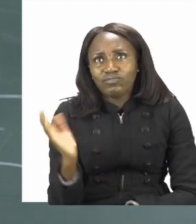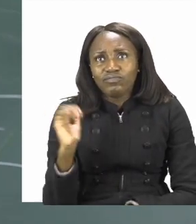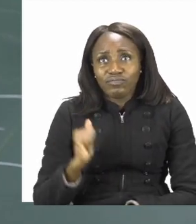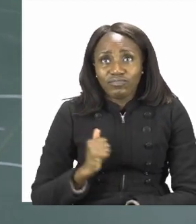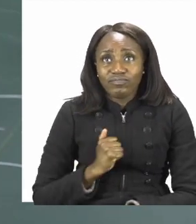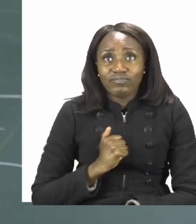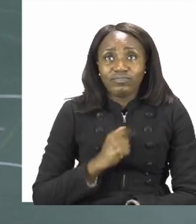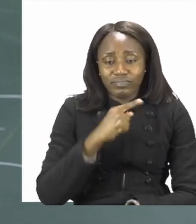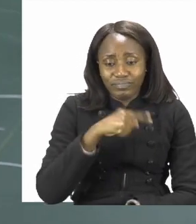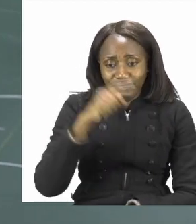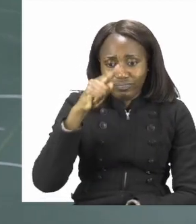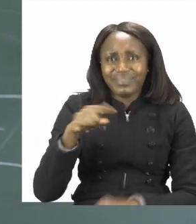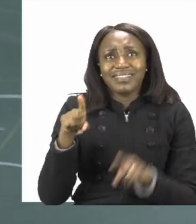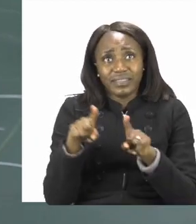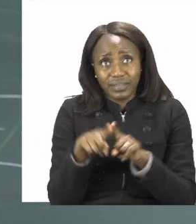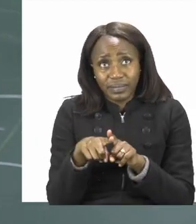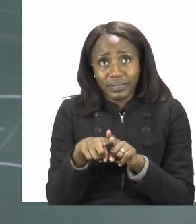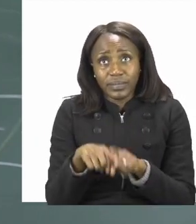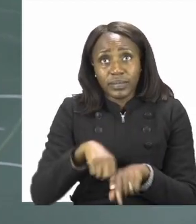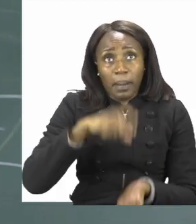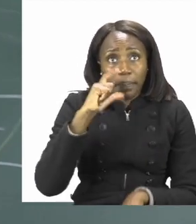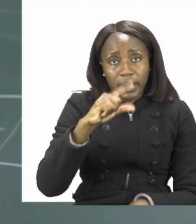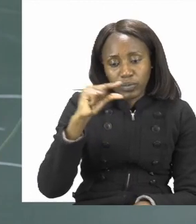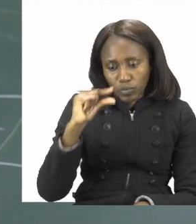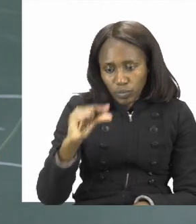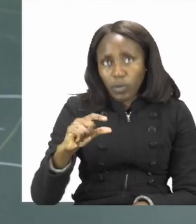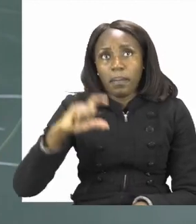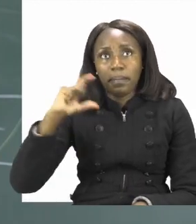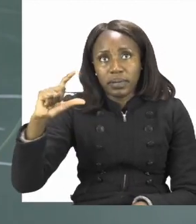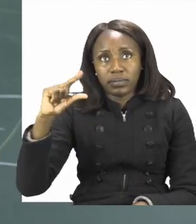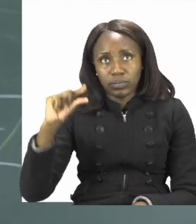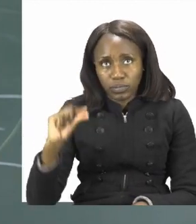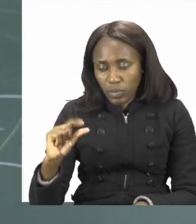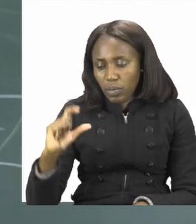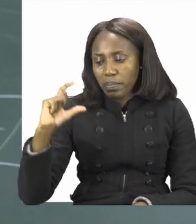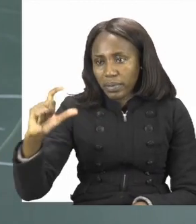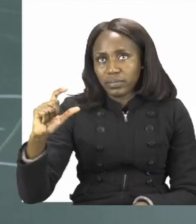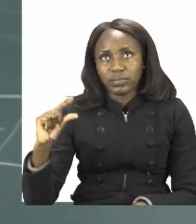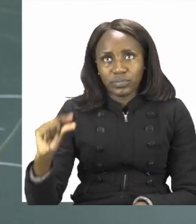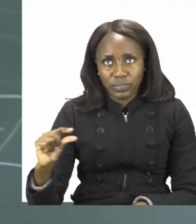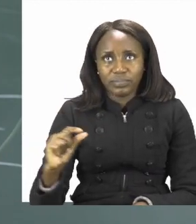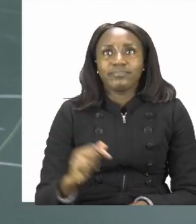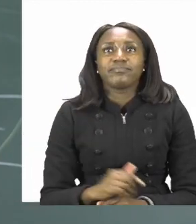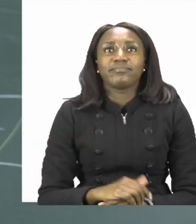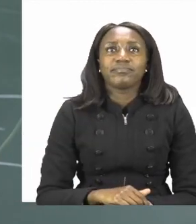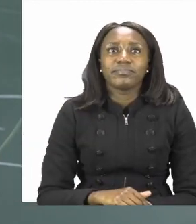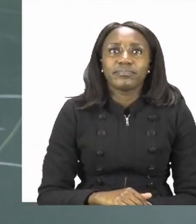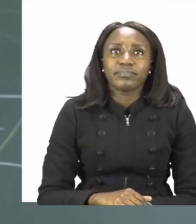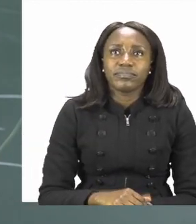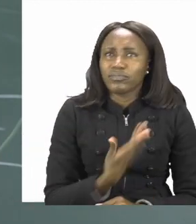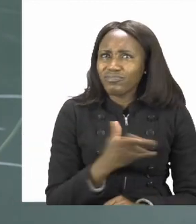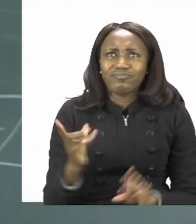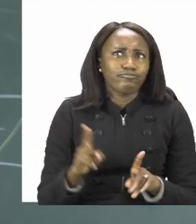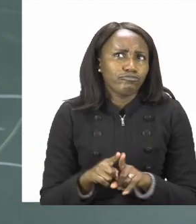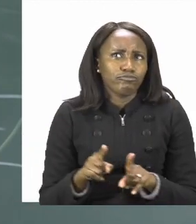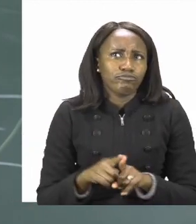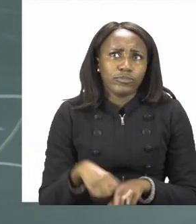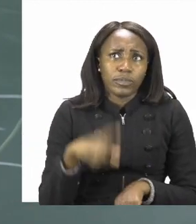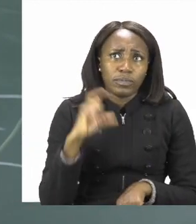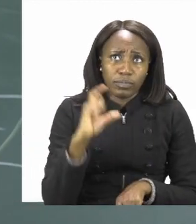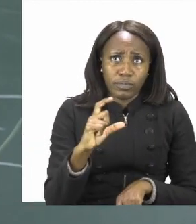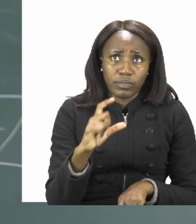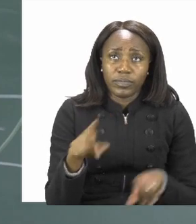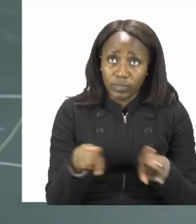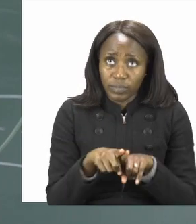are the same size. This one is the same as this one and this one. And the small ones are also the same size as